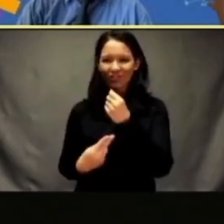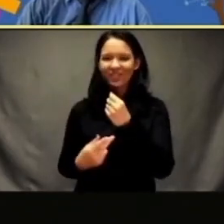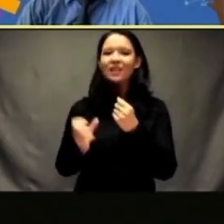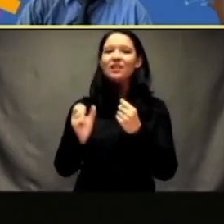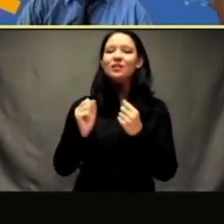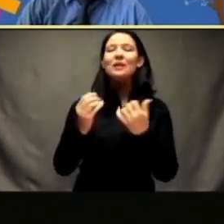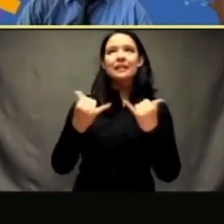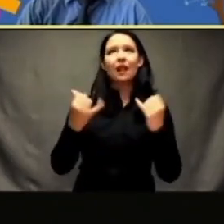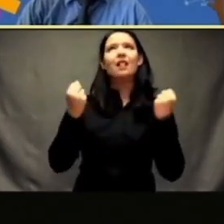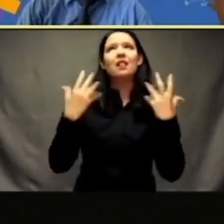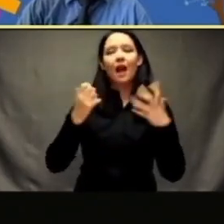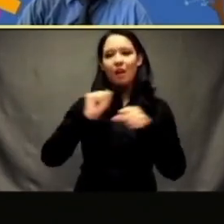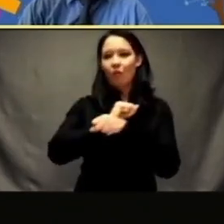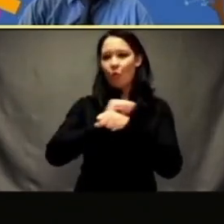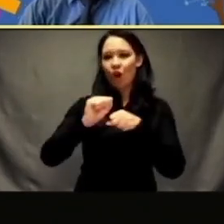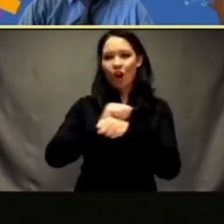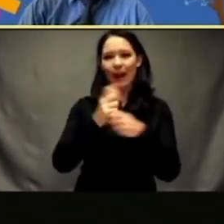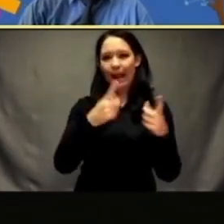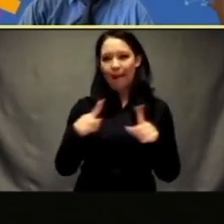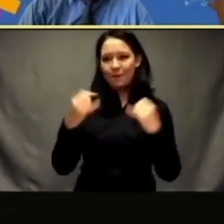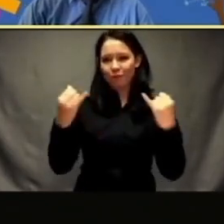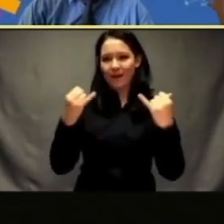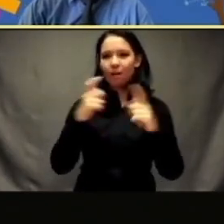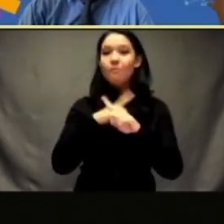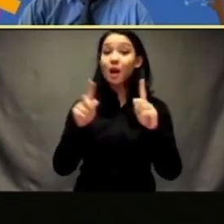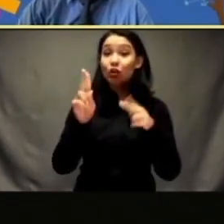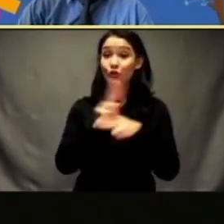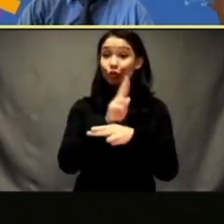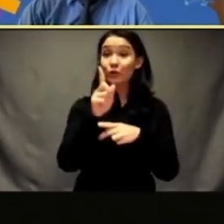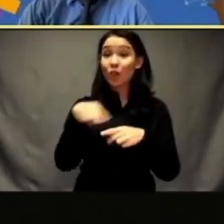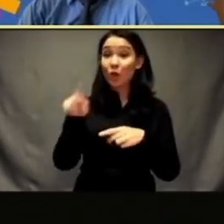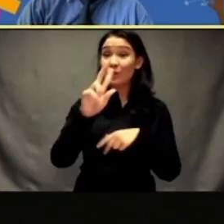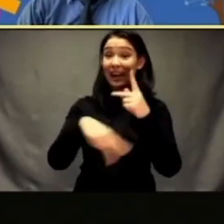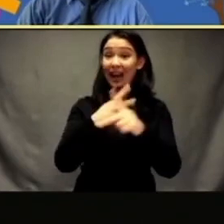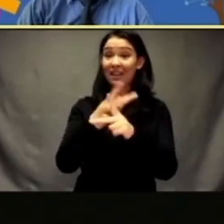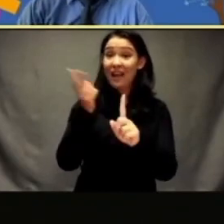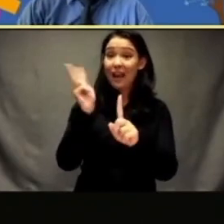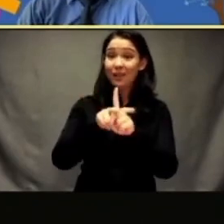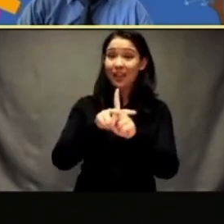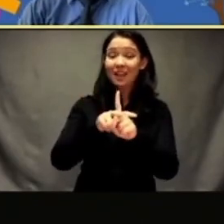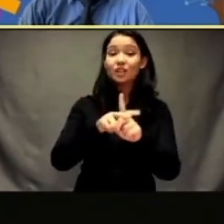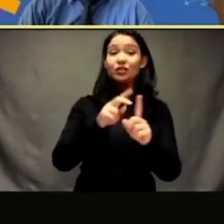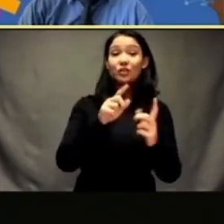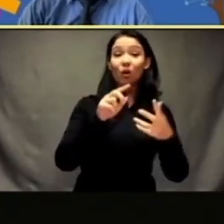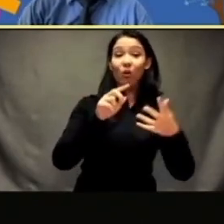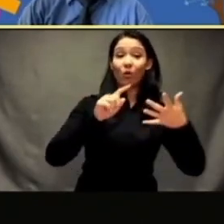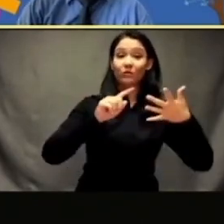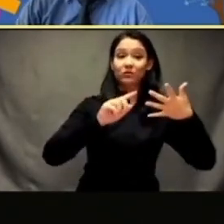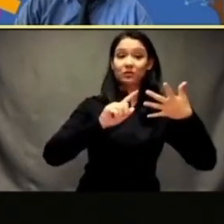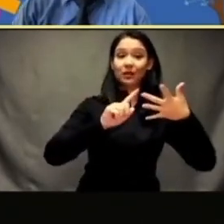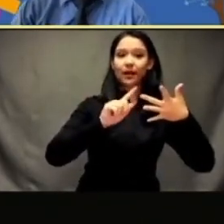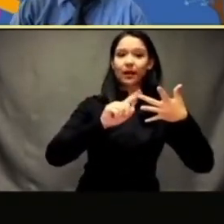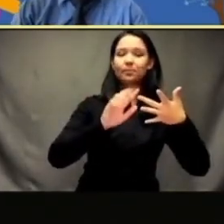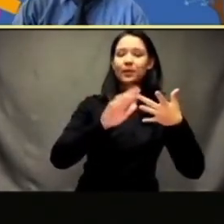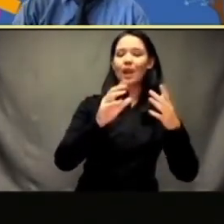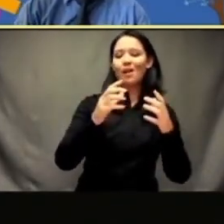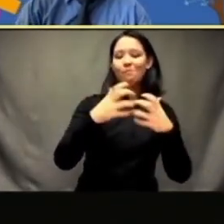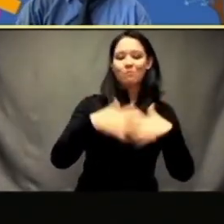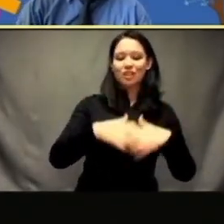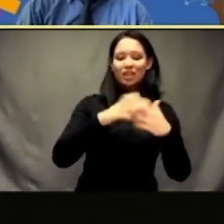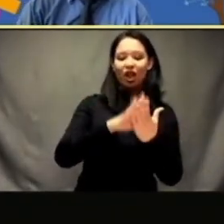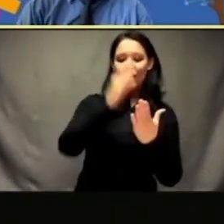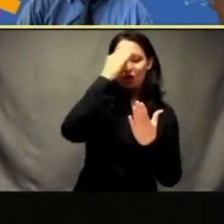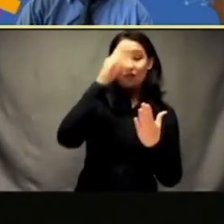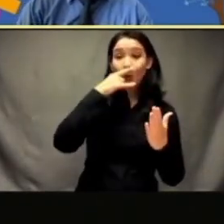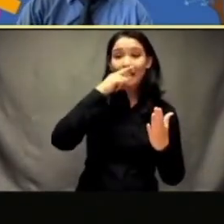a lot of work going out there. But if you use those type of applications, so machine learning for kids, for example, or teachable machine, you